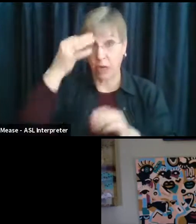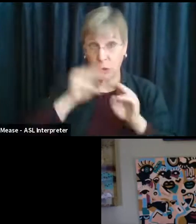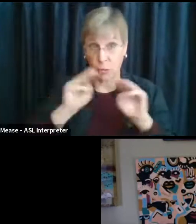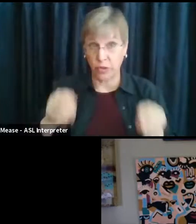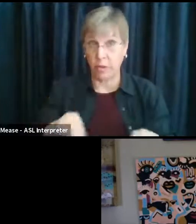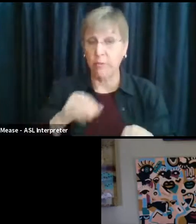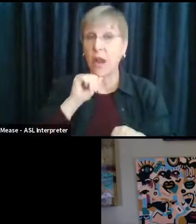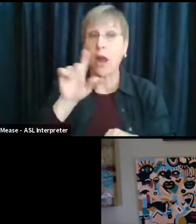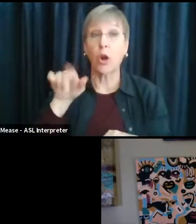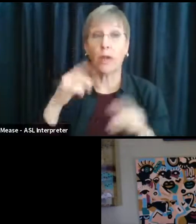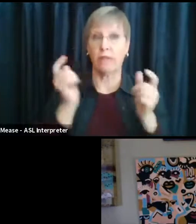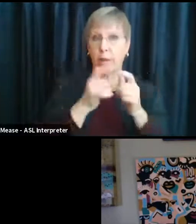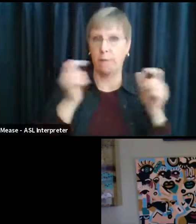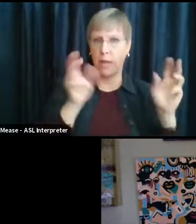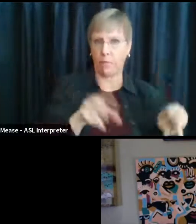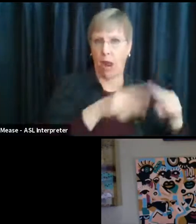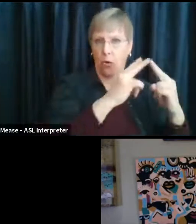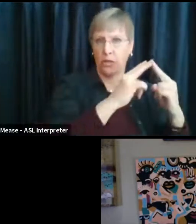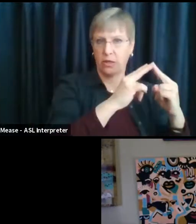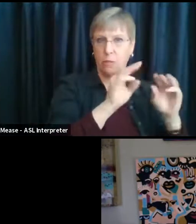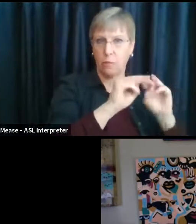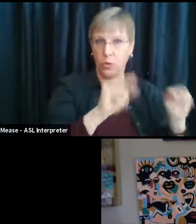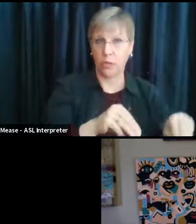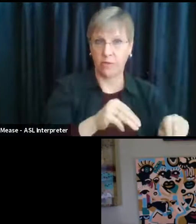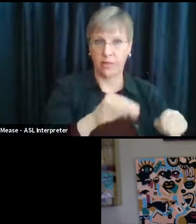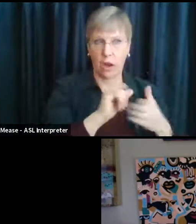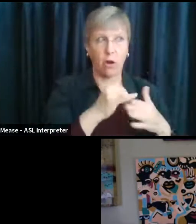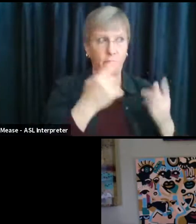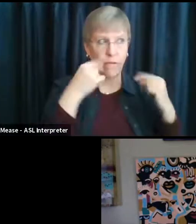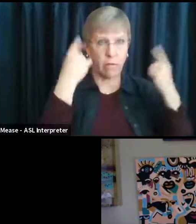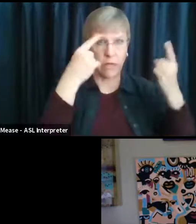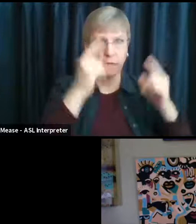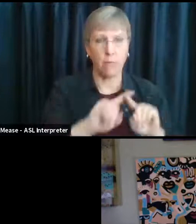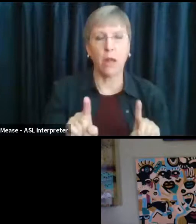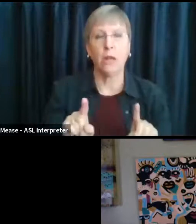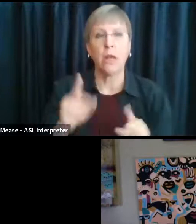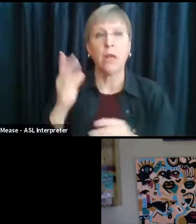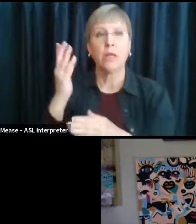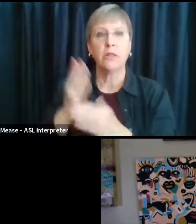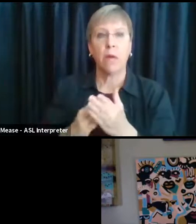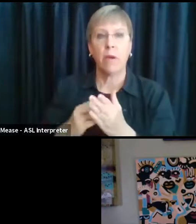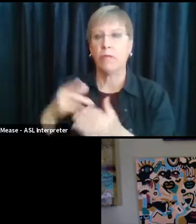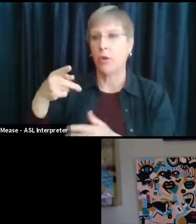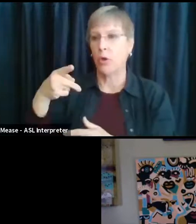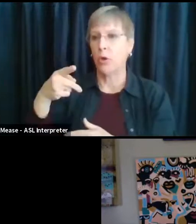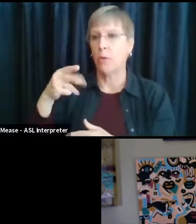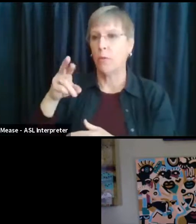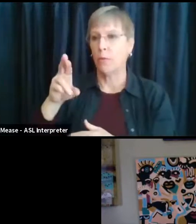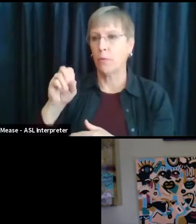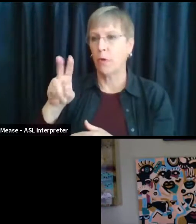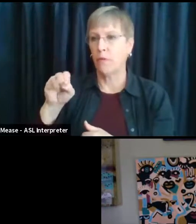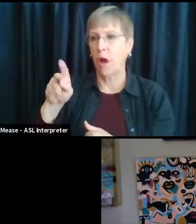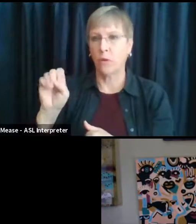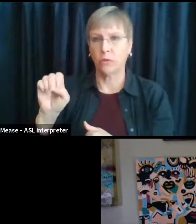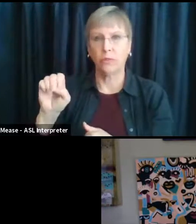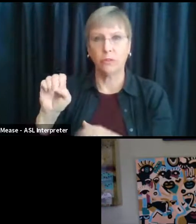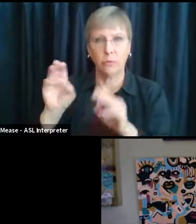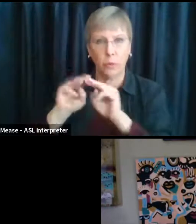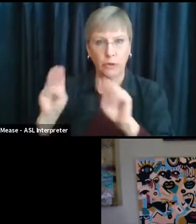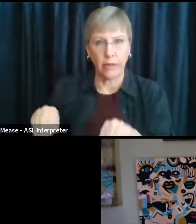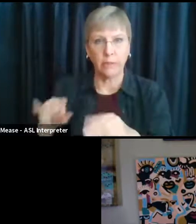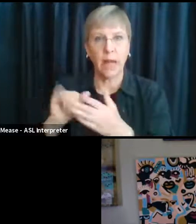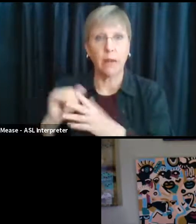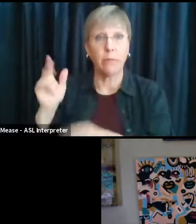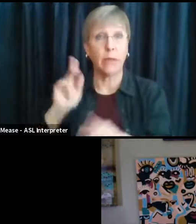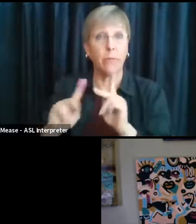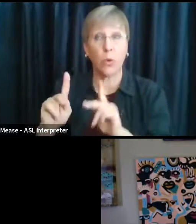not only the big Parisian museums that are very well known, but some of the province museums that maybe